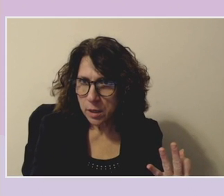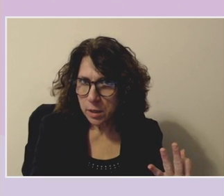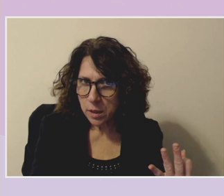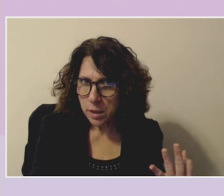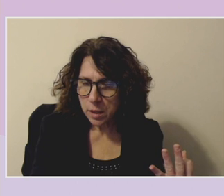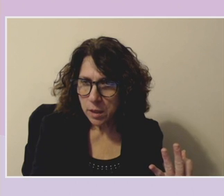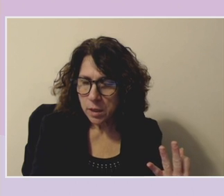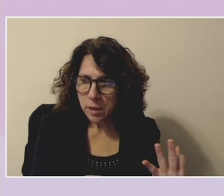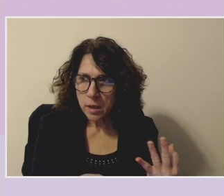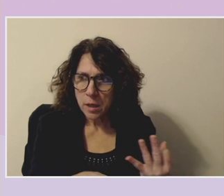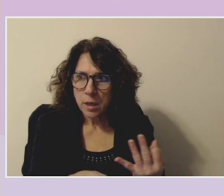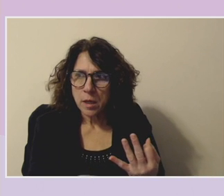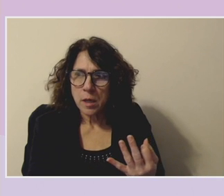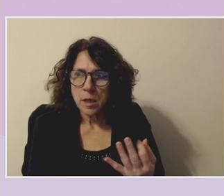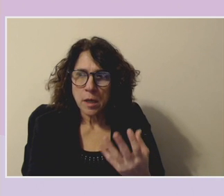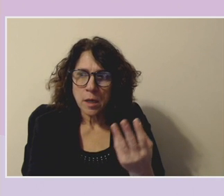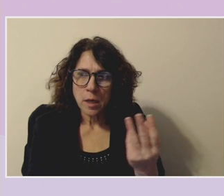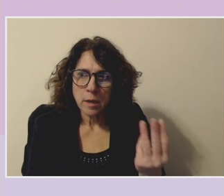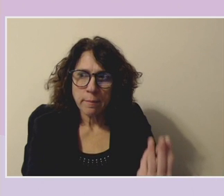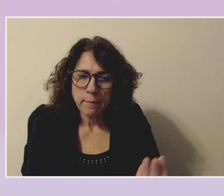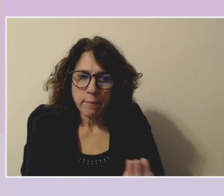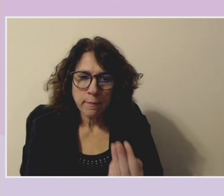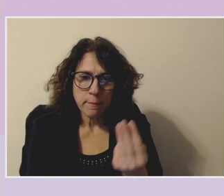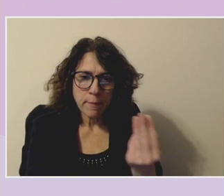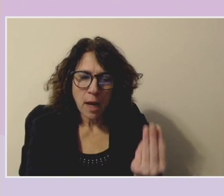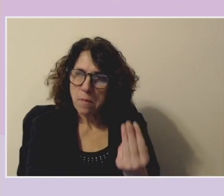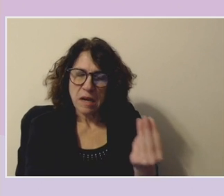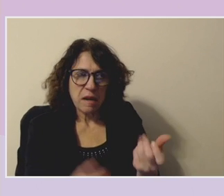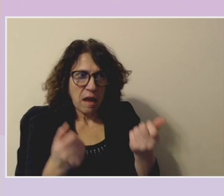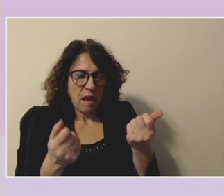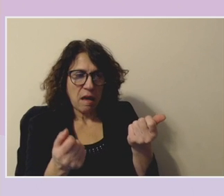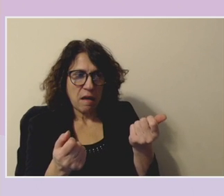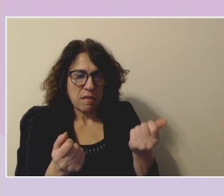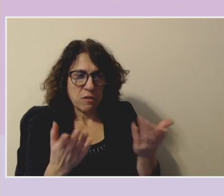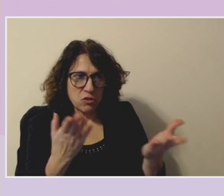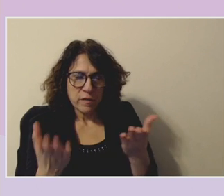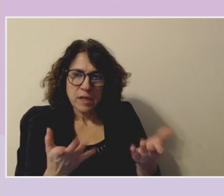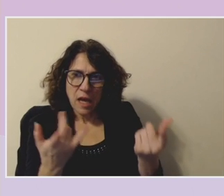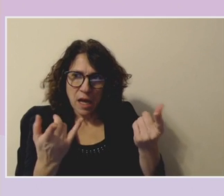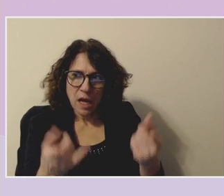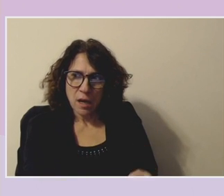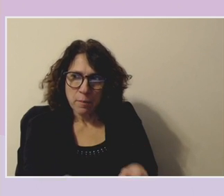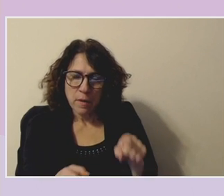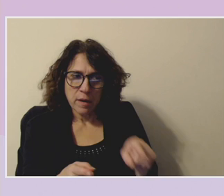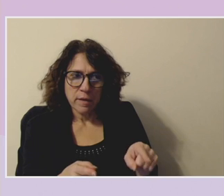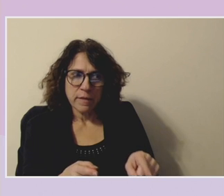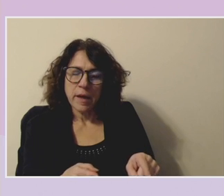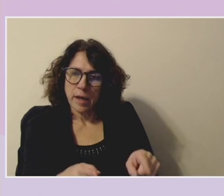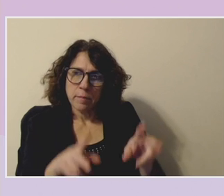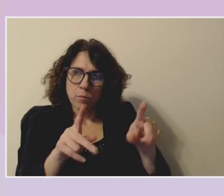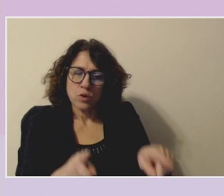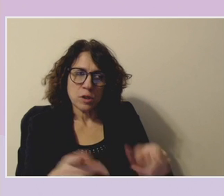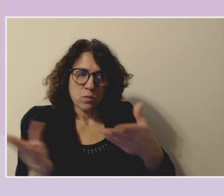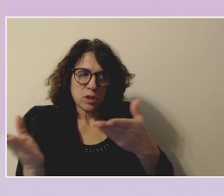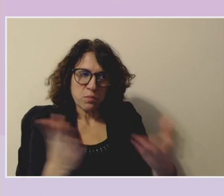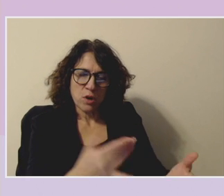Monday, services, funeral has already occurred. That individual has already been put to their final resting place. And so our school providers